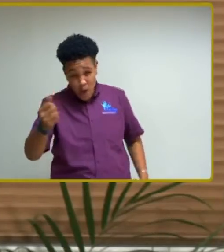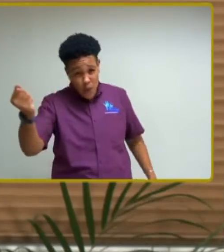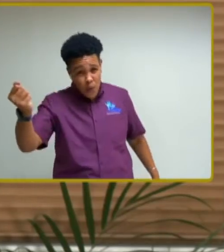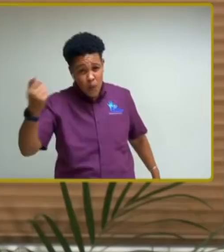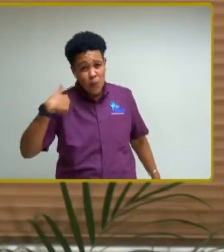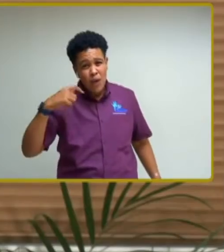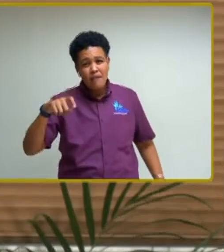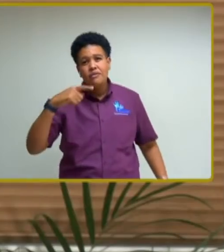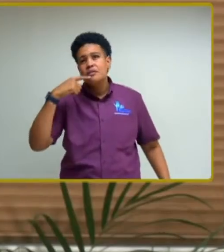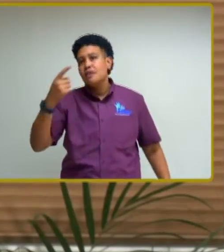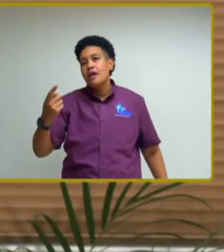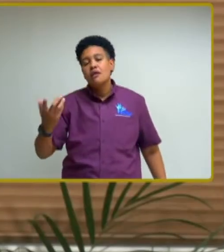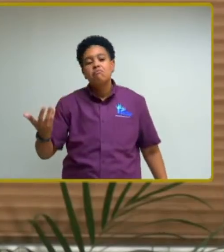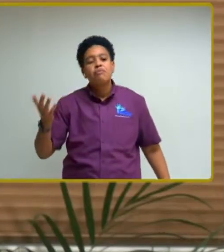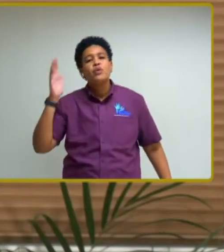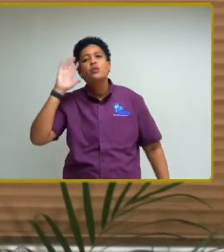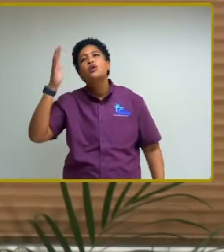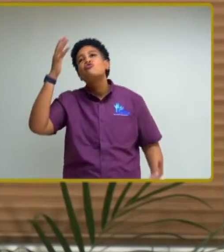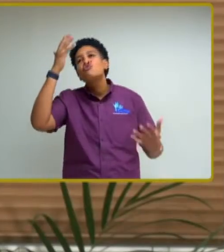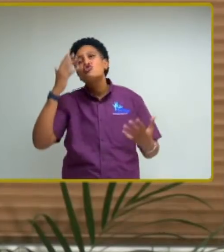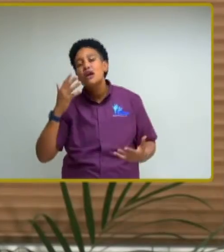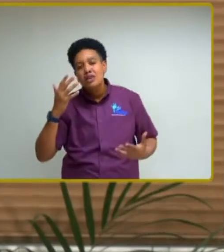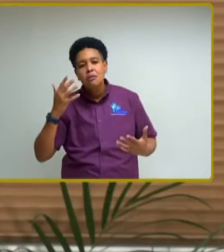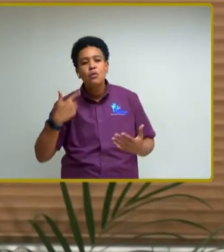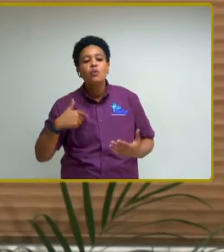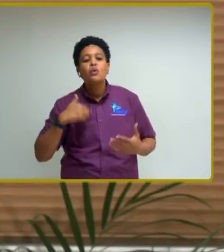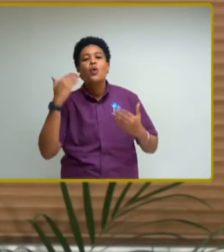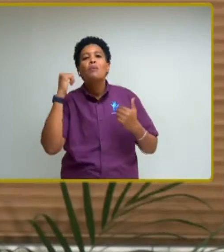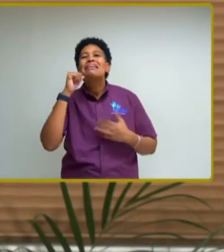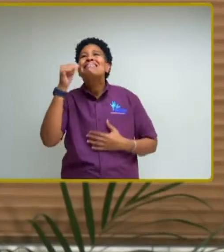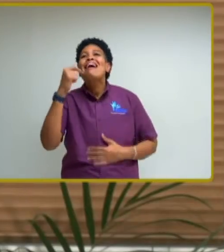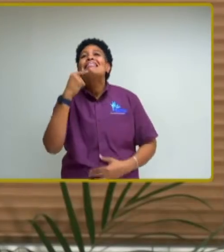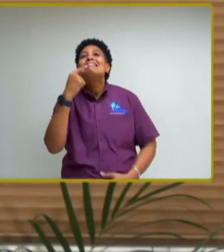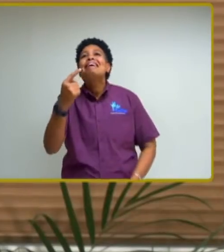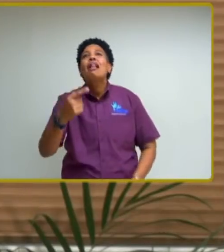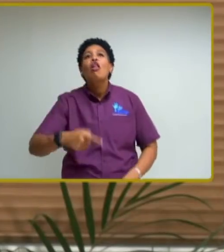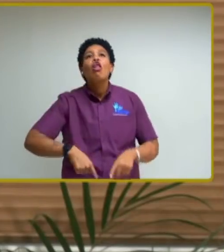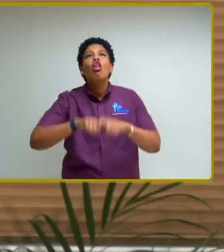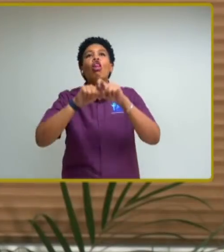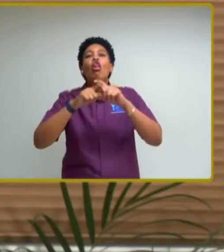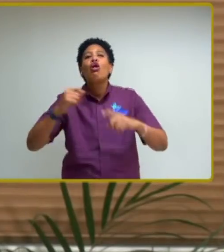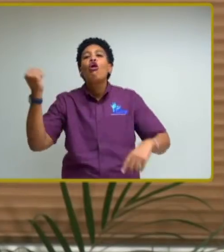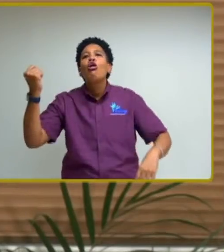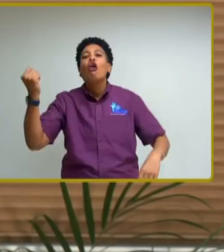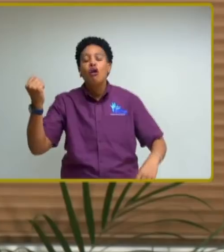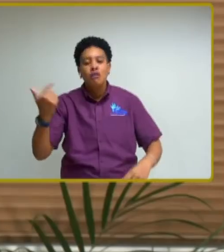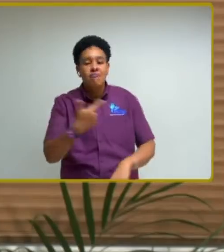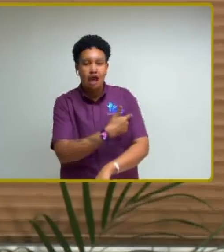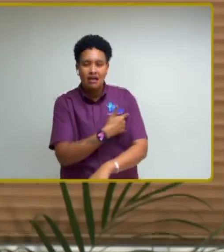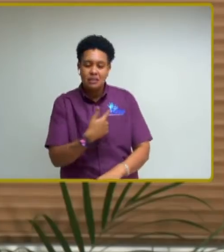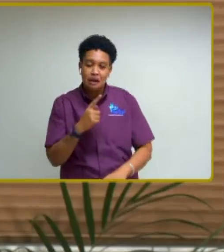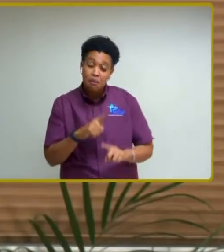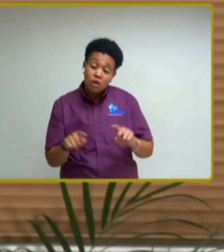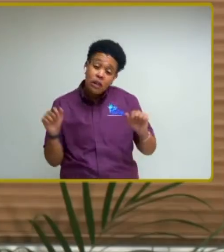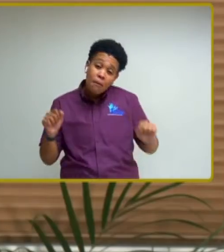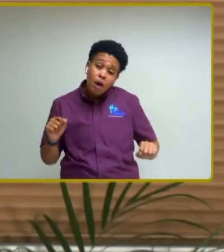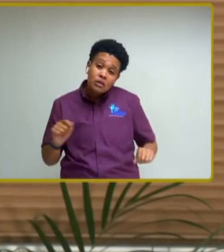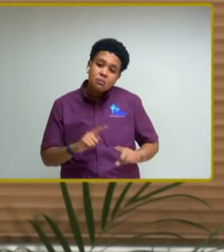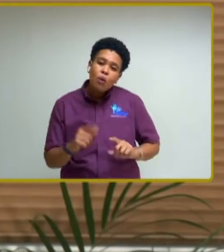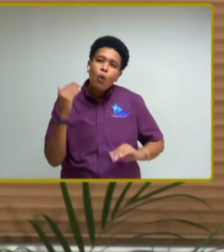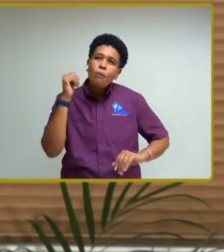will just have to say so. It will be regrettable, and we're hoping not. But it is a possibility. Let's hope that it doesn't